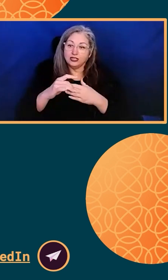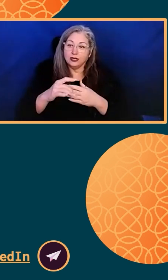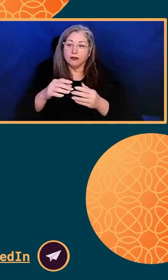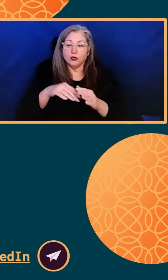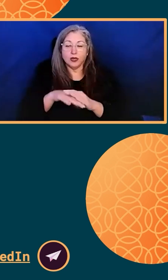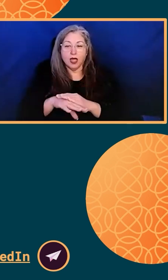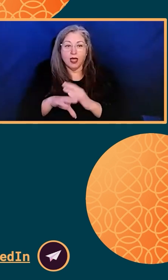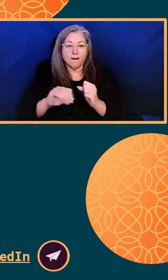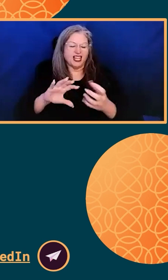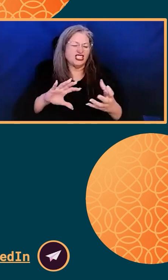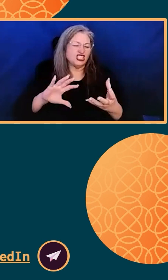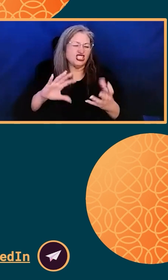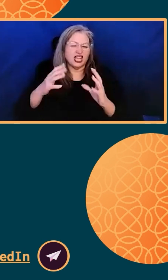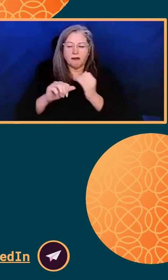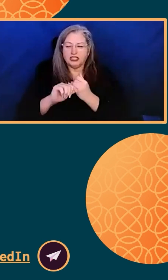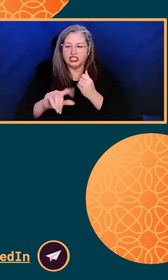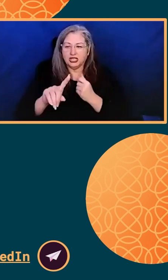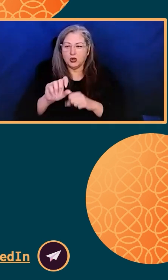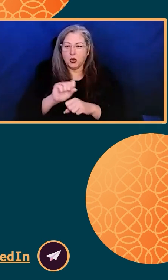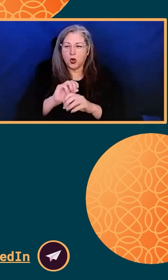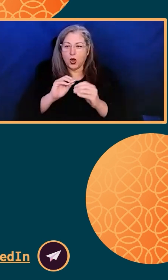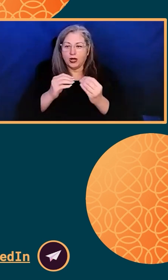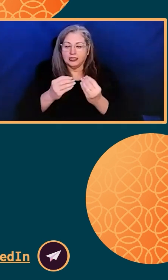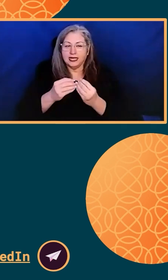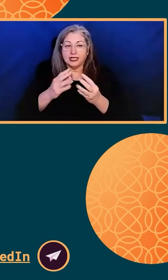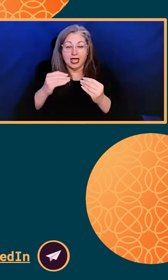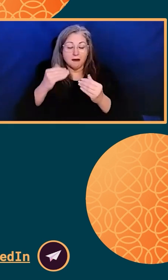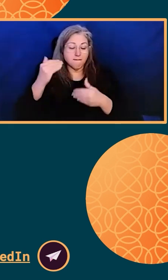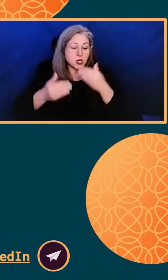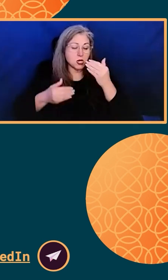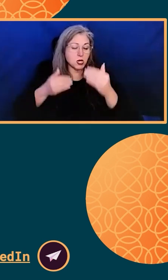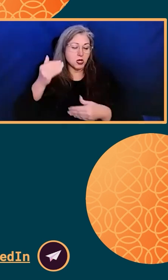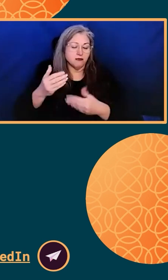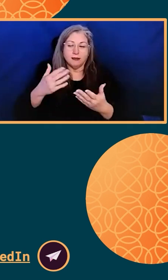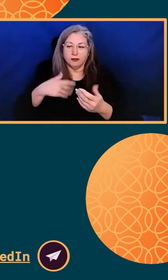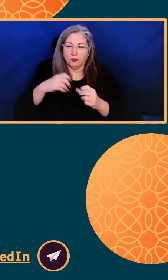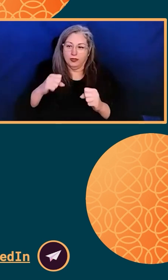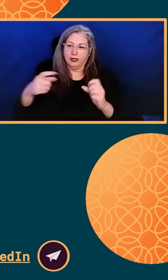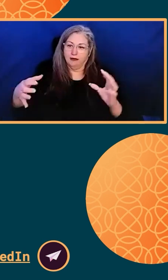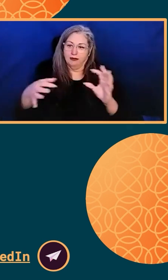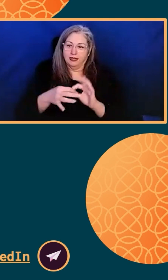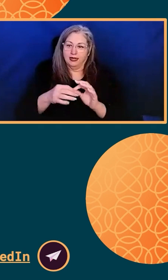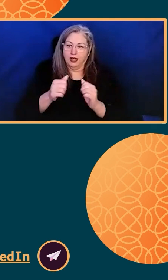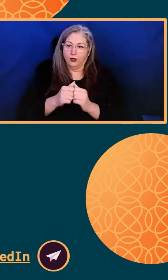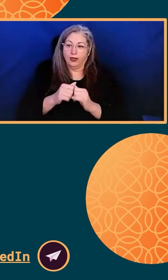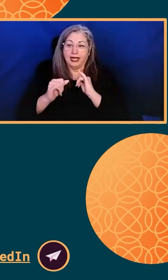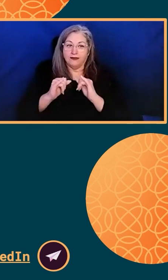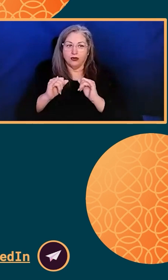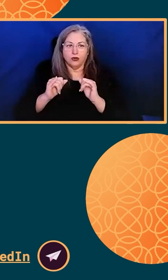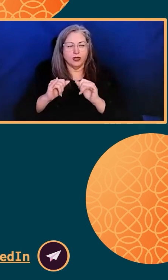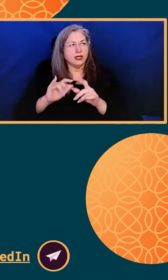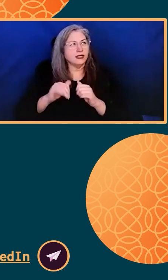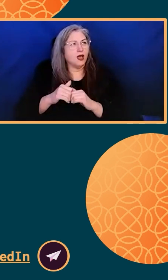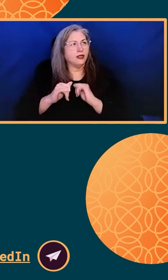shake some shit up at your organization and move it forward, we might be able to get you an interview. Wait, is that how the